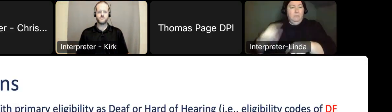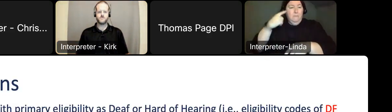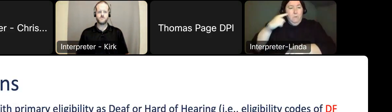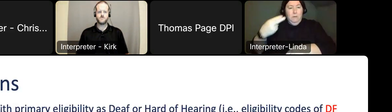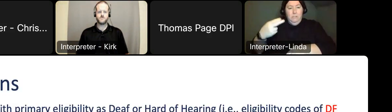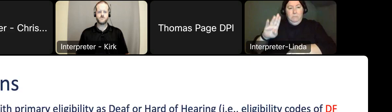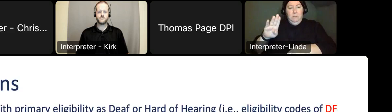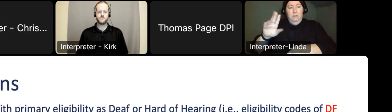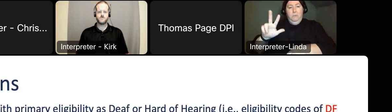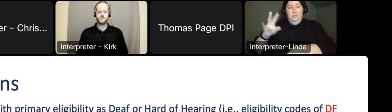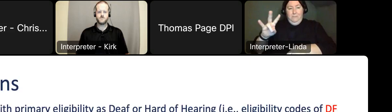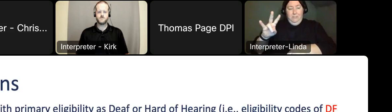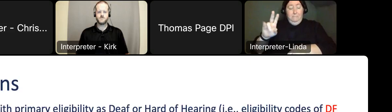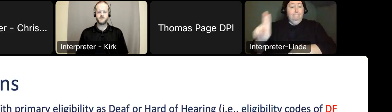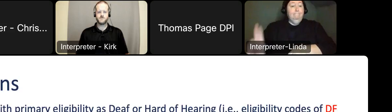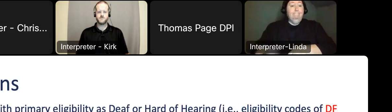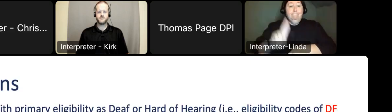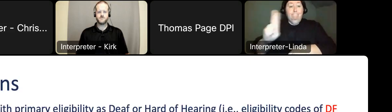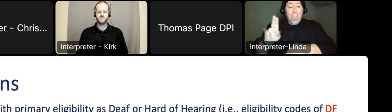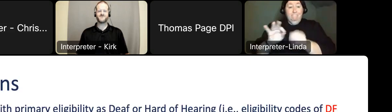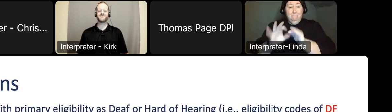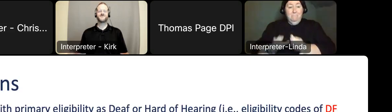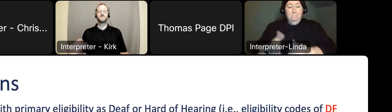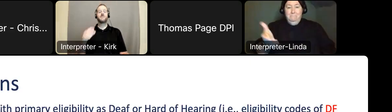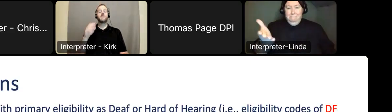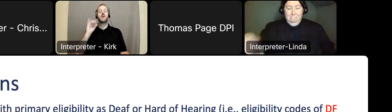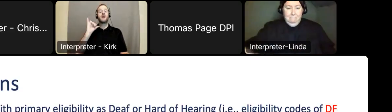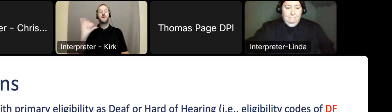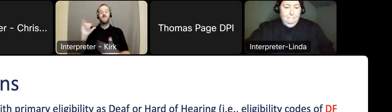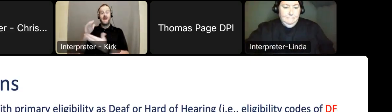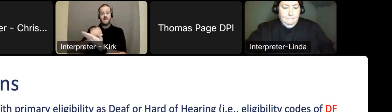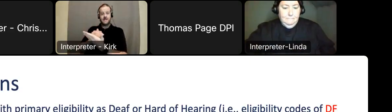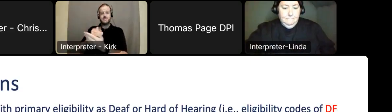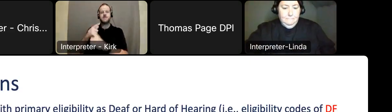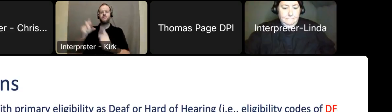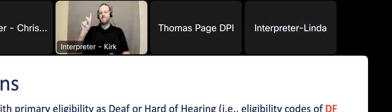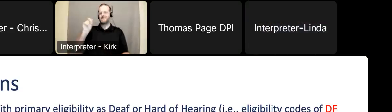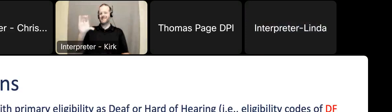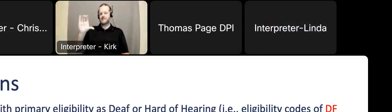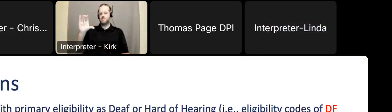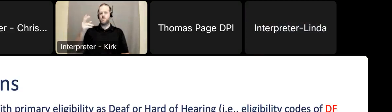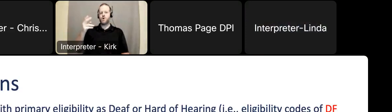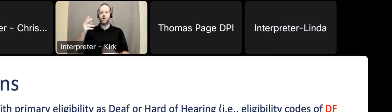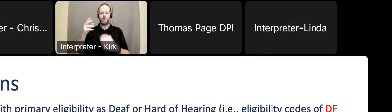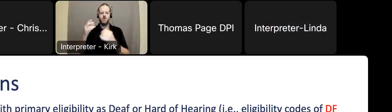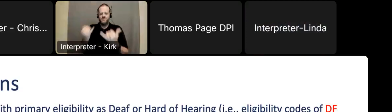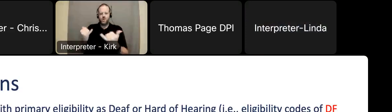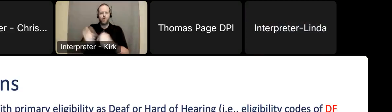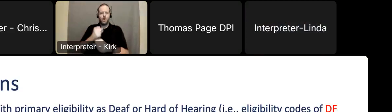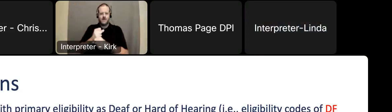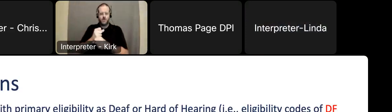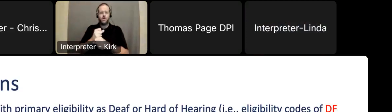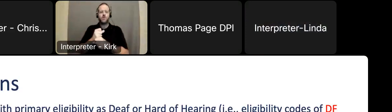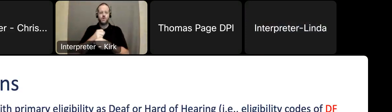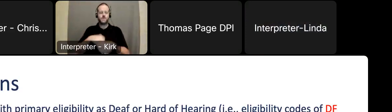317. And that student list is generated from the December headcount of the current year. So